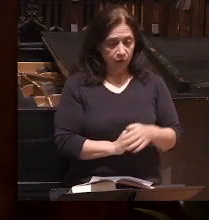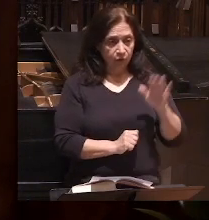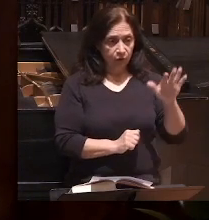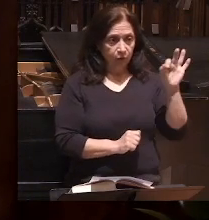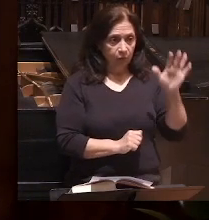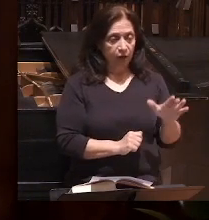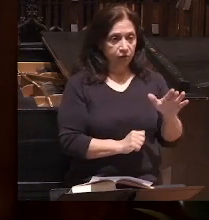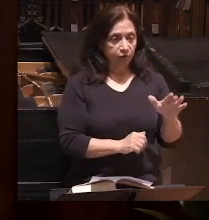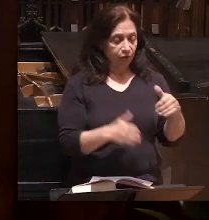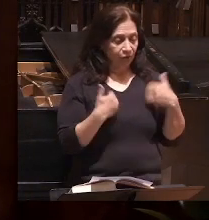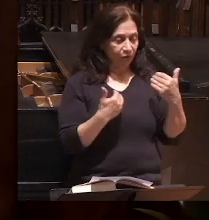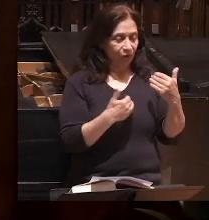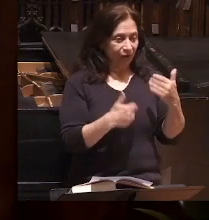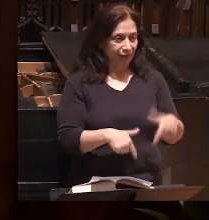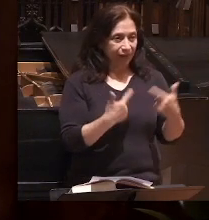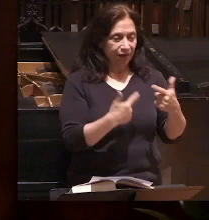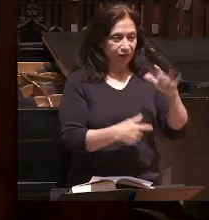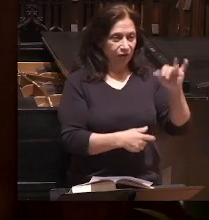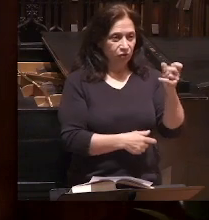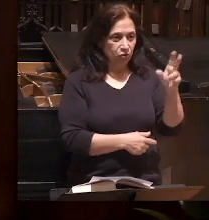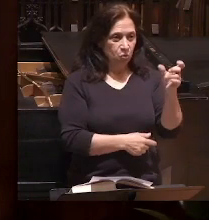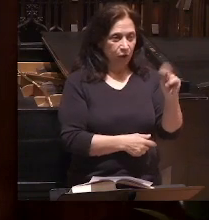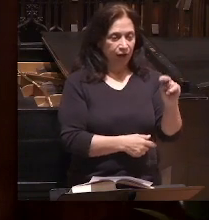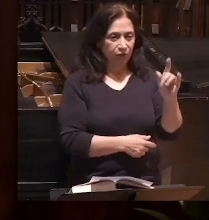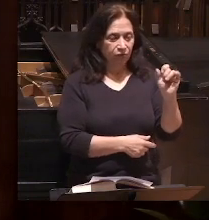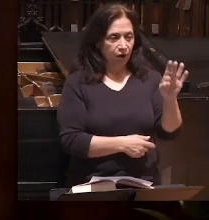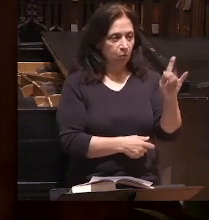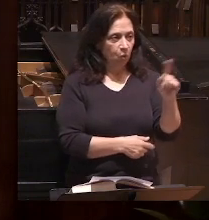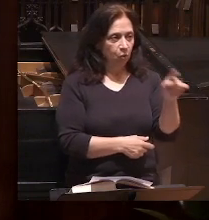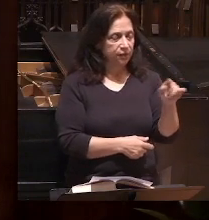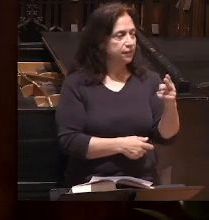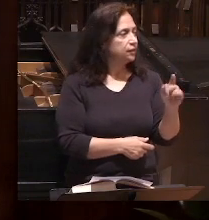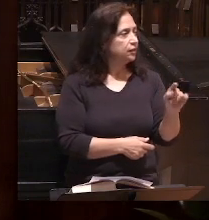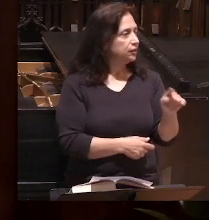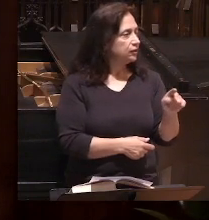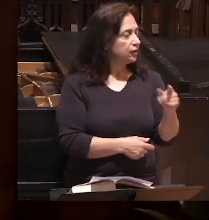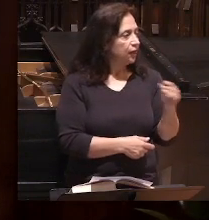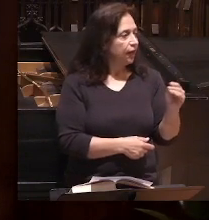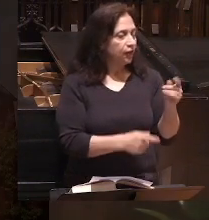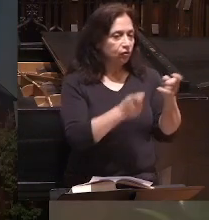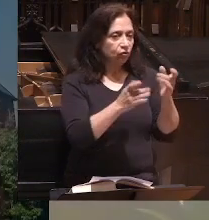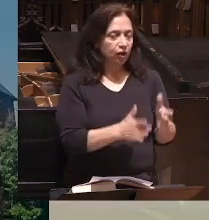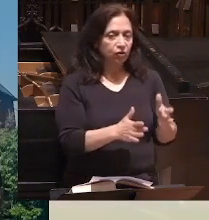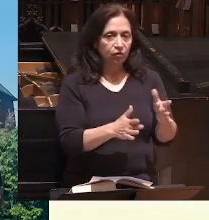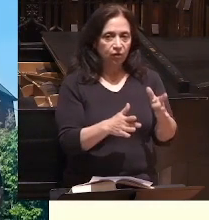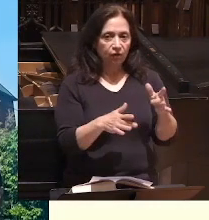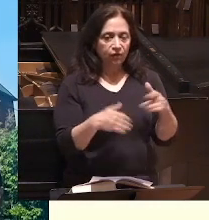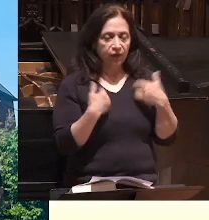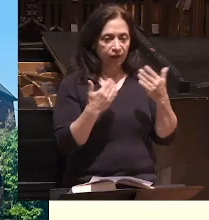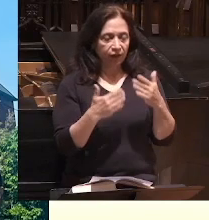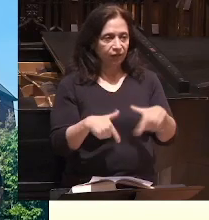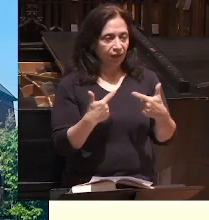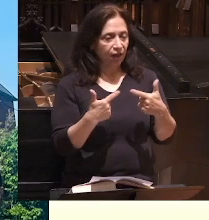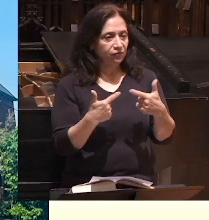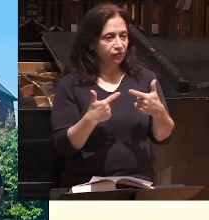your minister for early life, Jordan Rebholz, and the director of Early Life Ministries here,